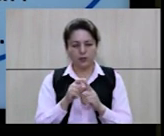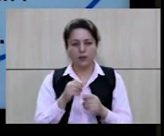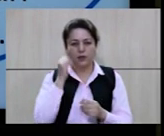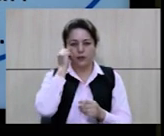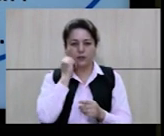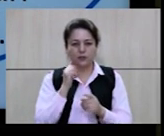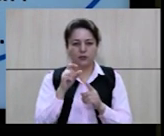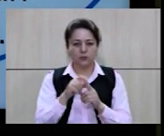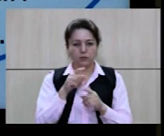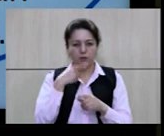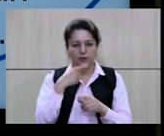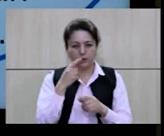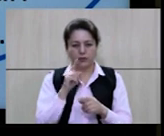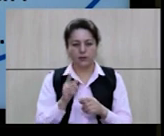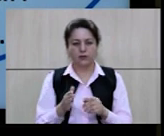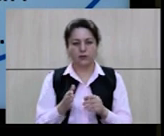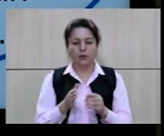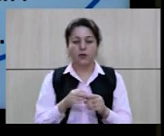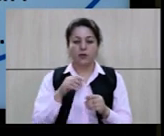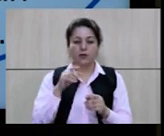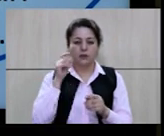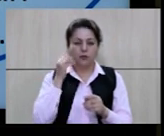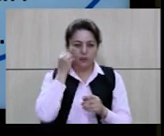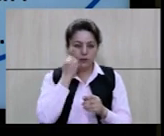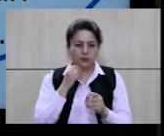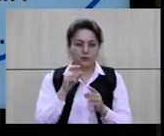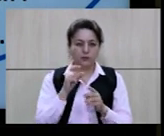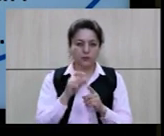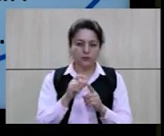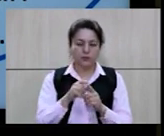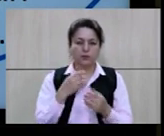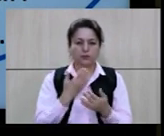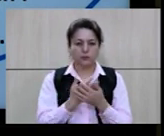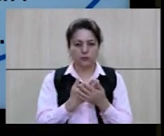so'zlar deyiladi. Eskirgan so'zlarga misollar keltira olasizmi?